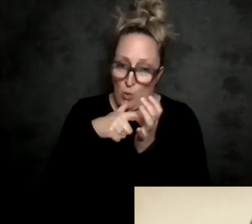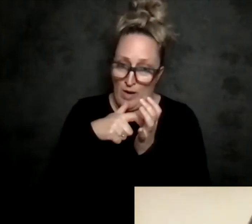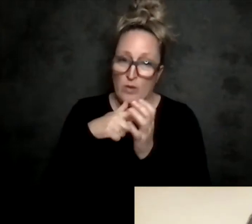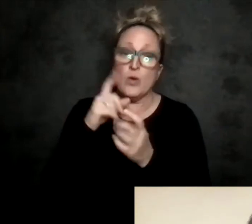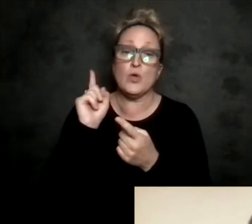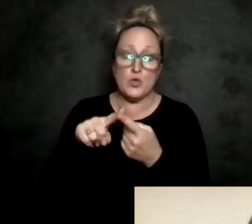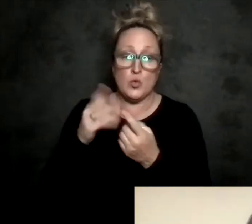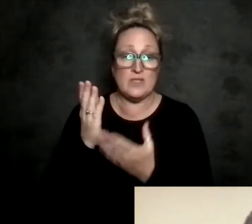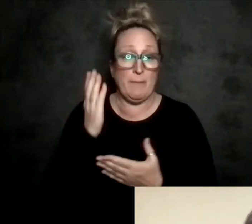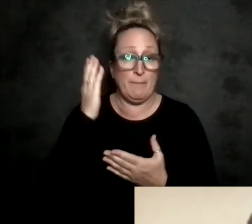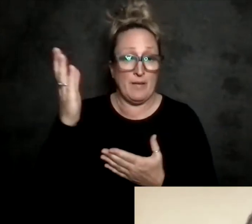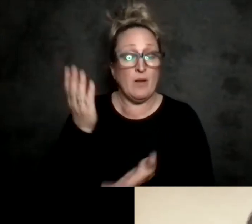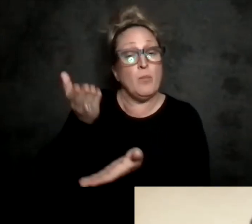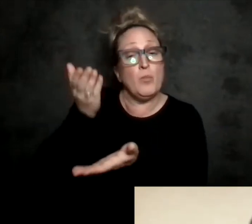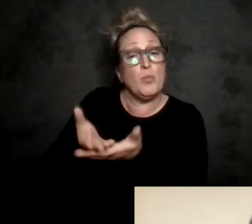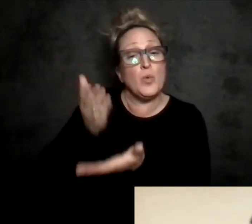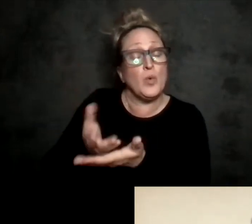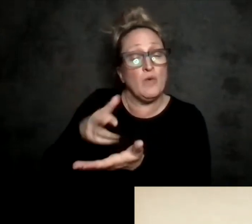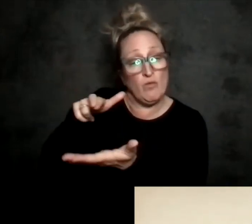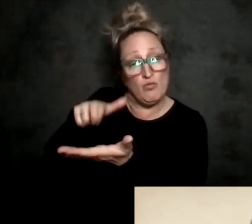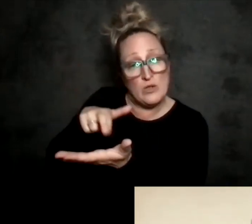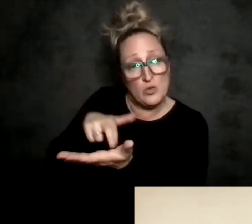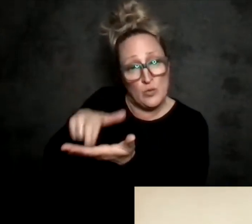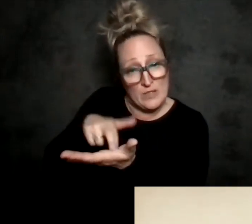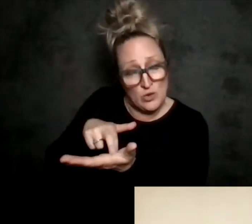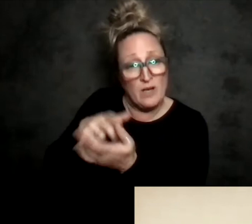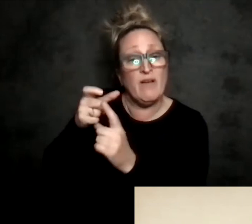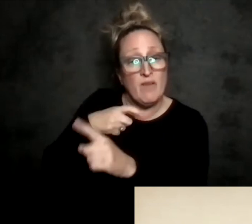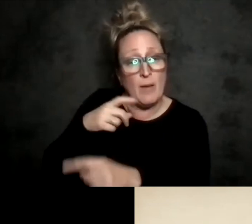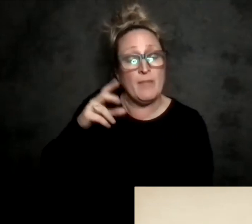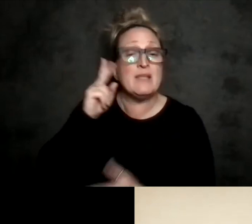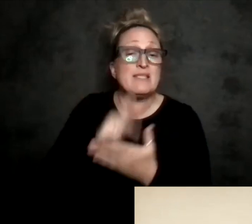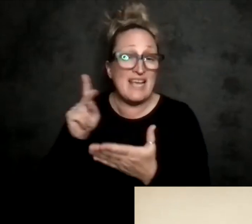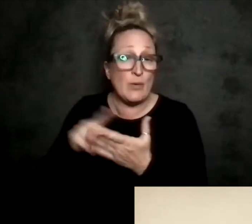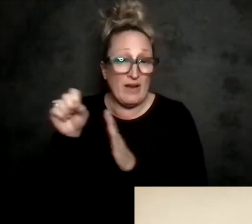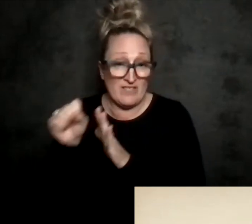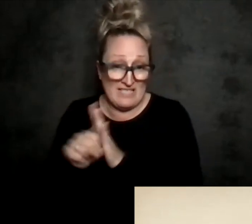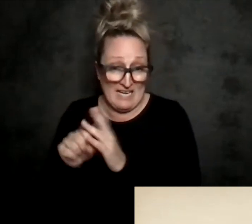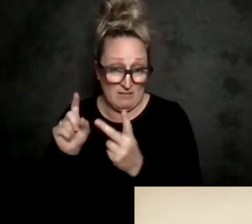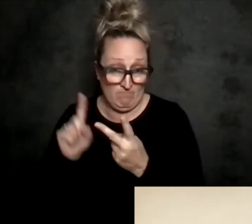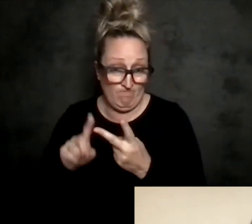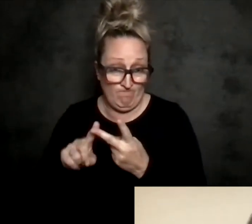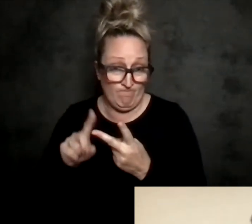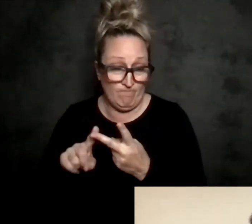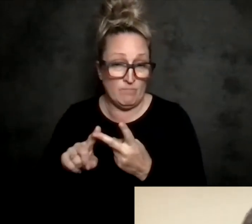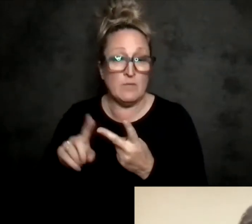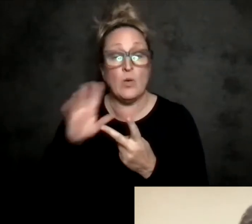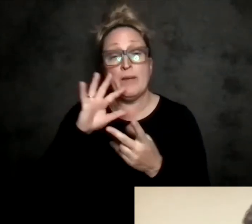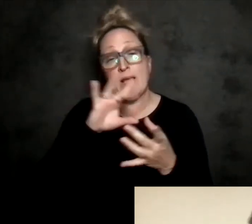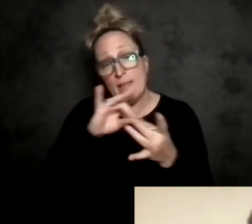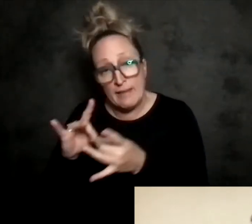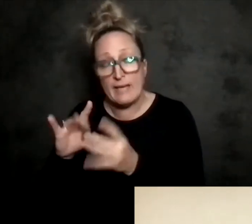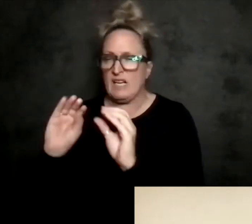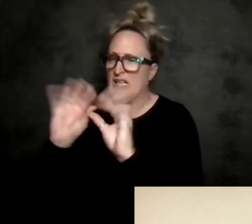to submit proof of registration from the Secretary of State. And there will be a link and a very